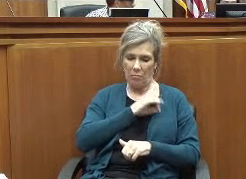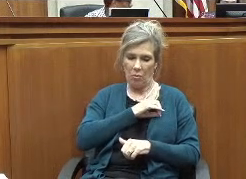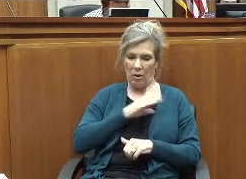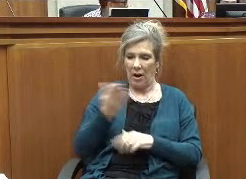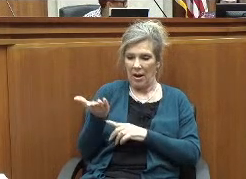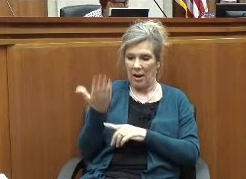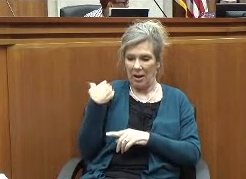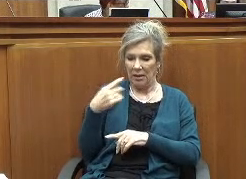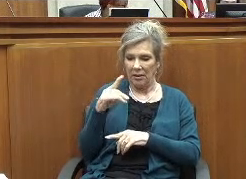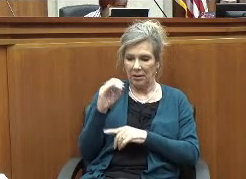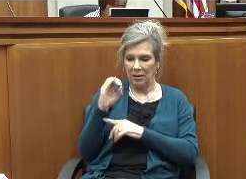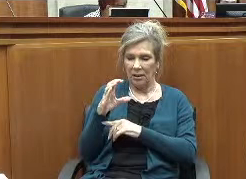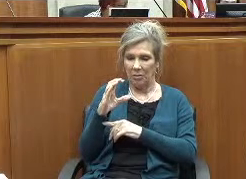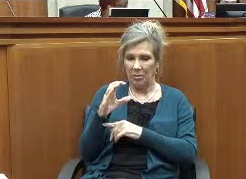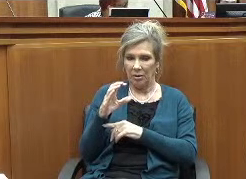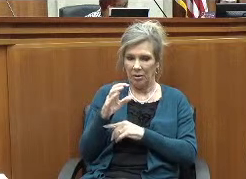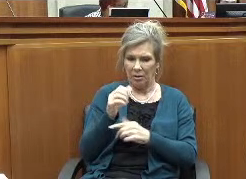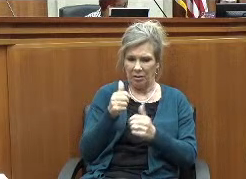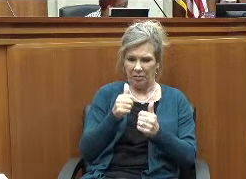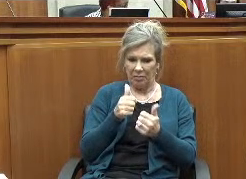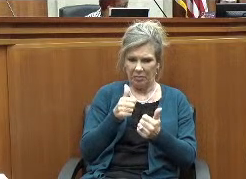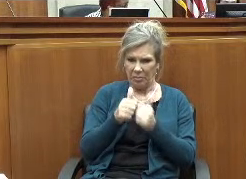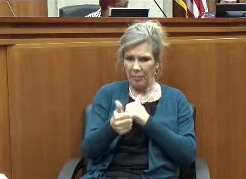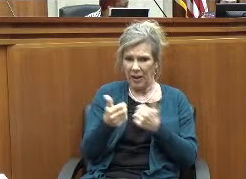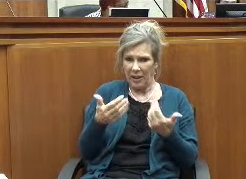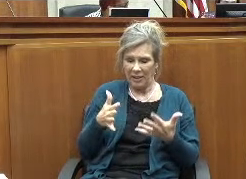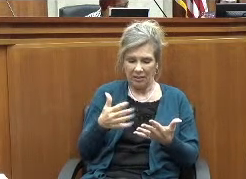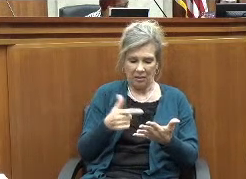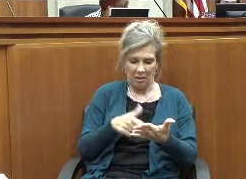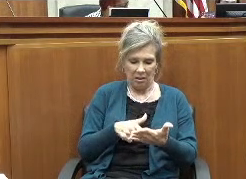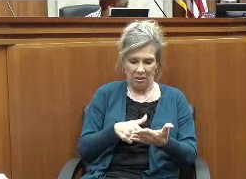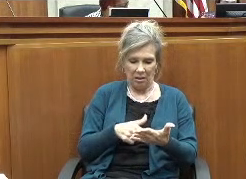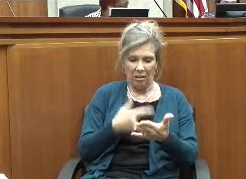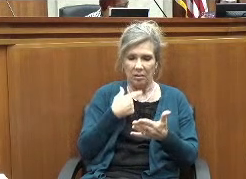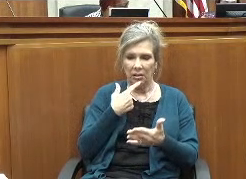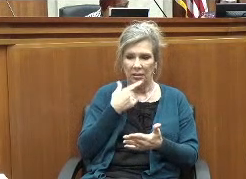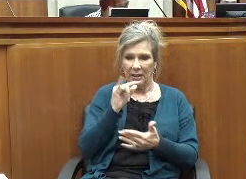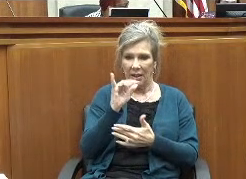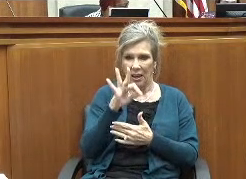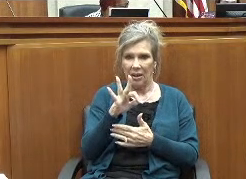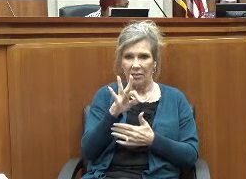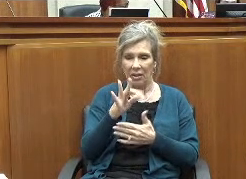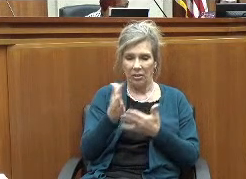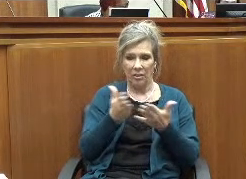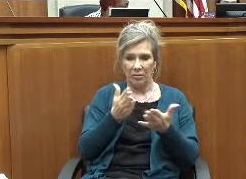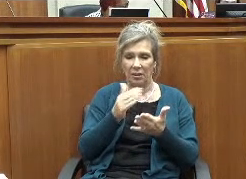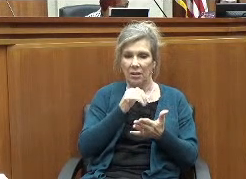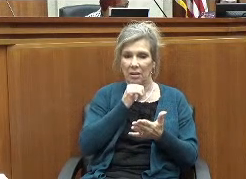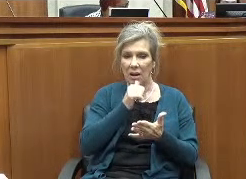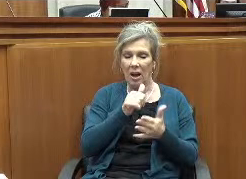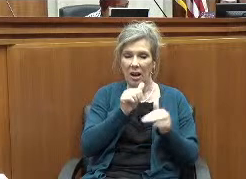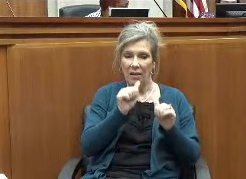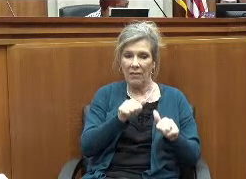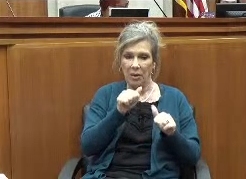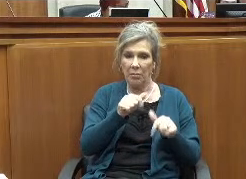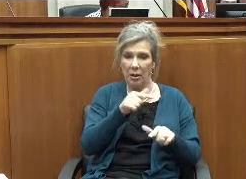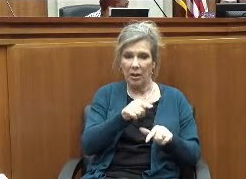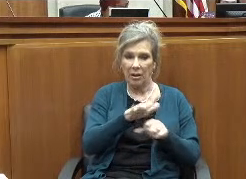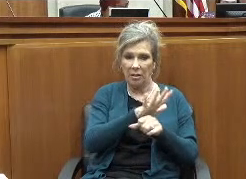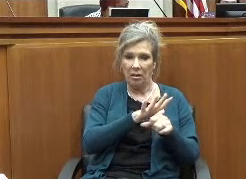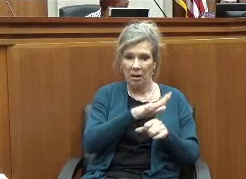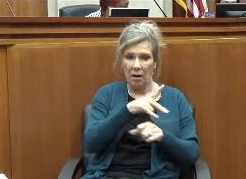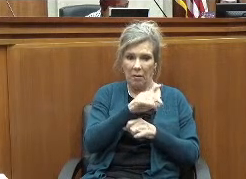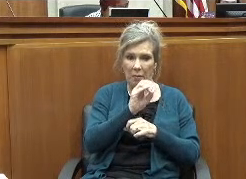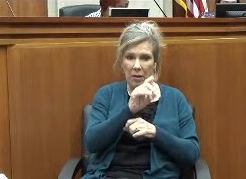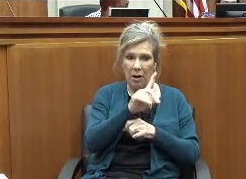last December, it says that if a required service is not available at a learning pod site, those services shall be